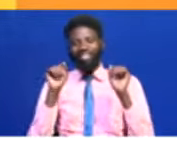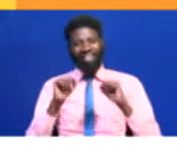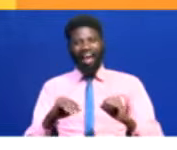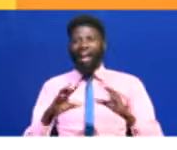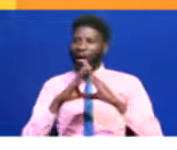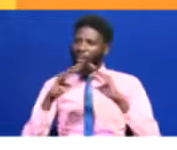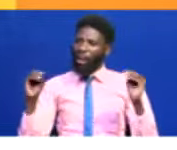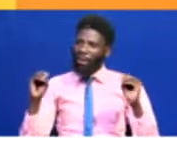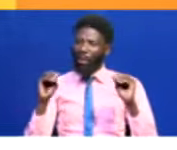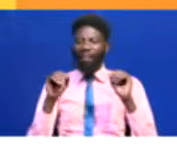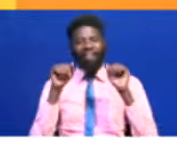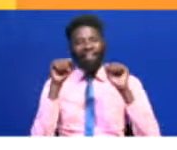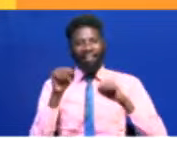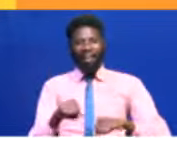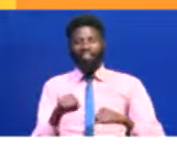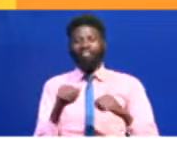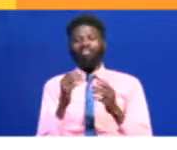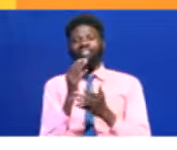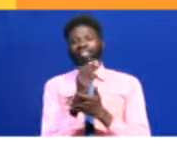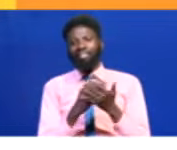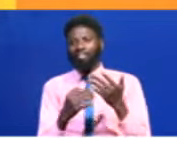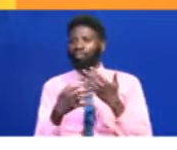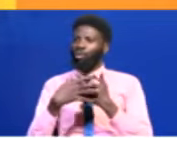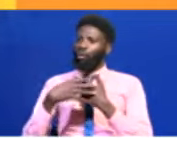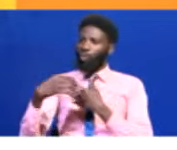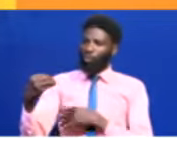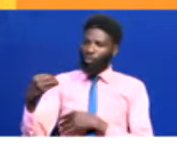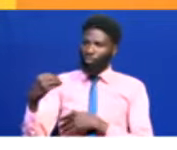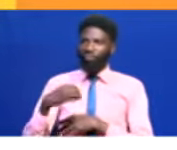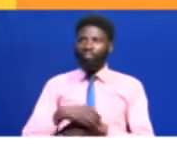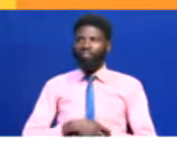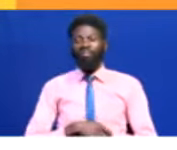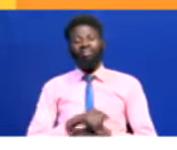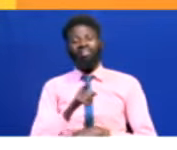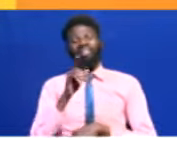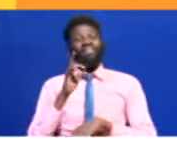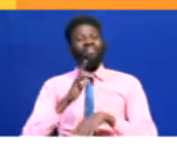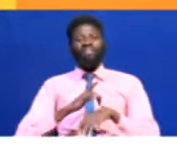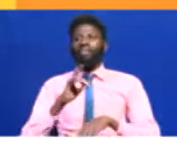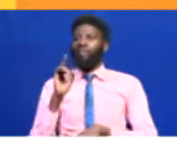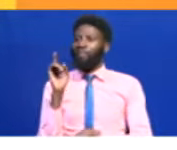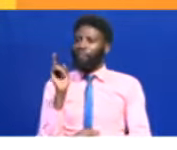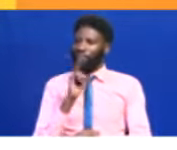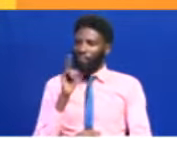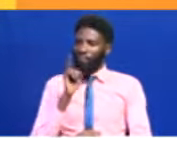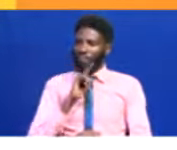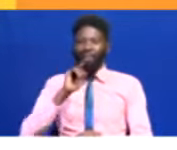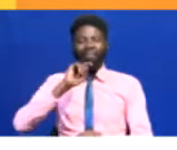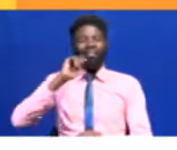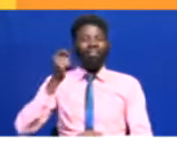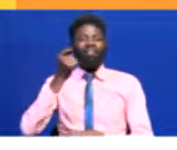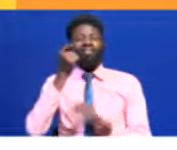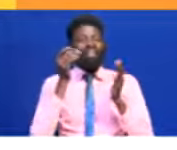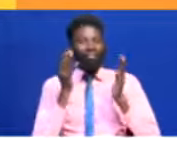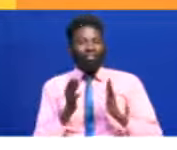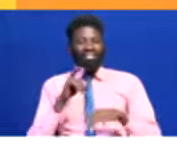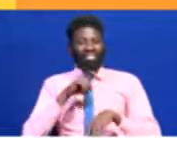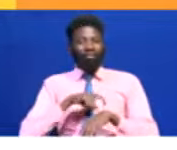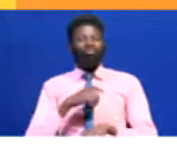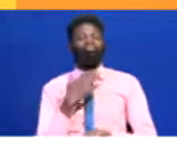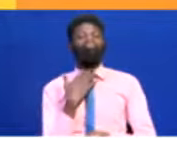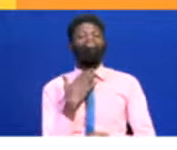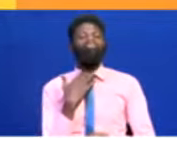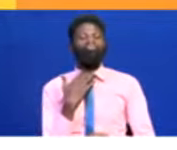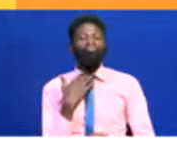disappearing, record being mutated, and this has adversely affected Kenyans when they want to transact